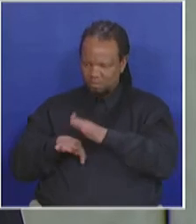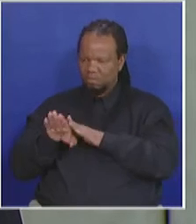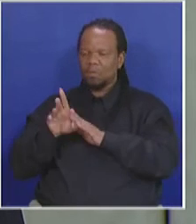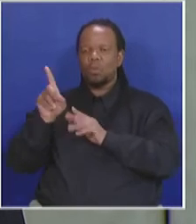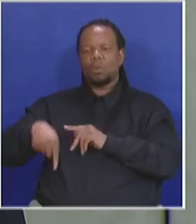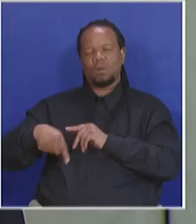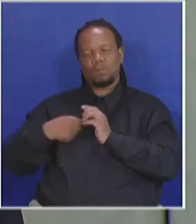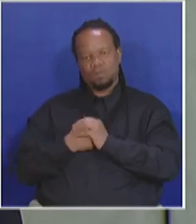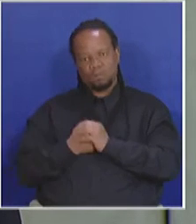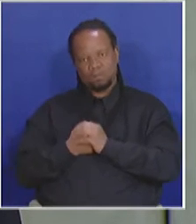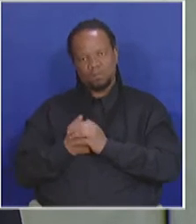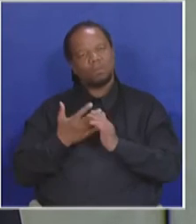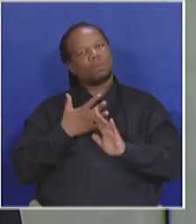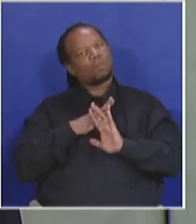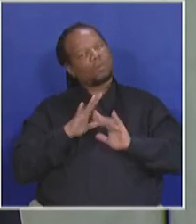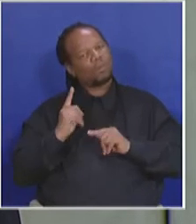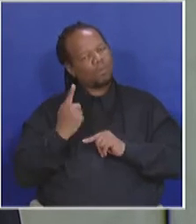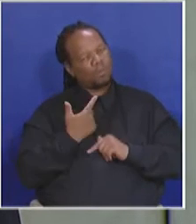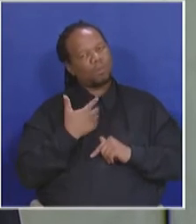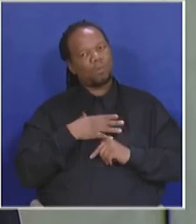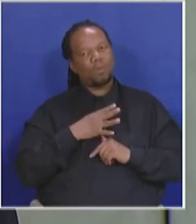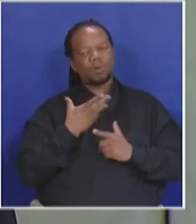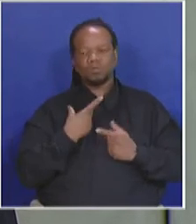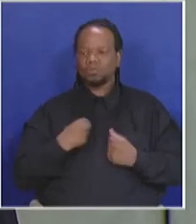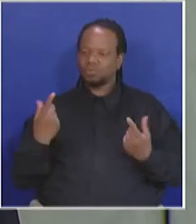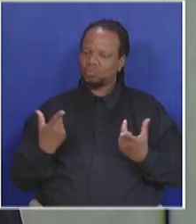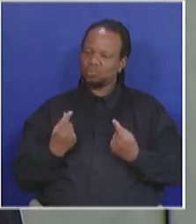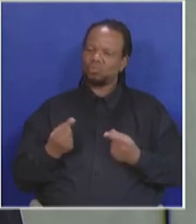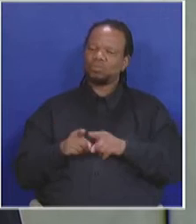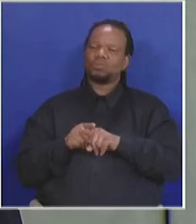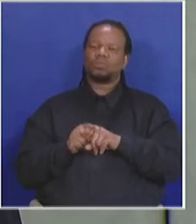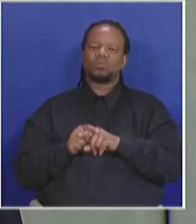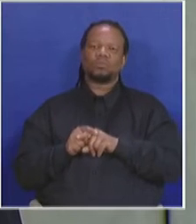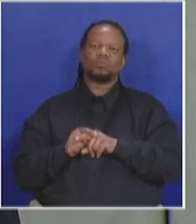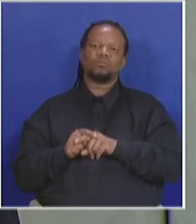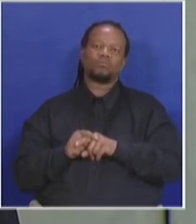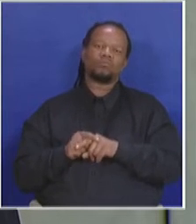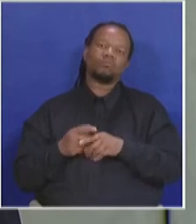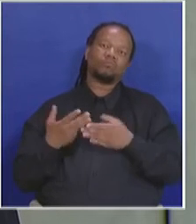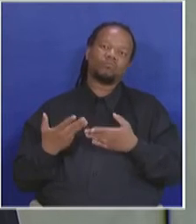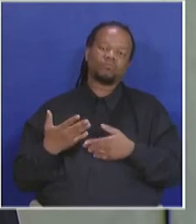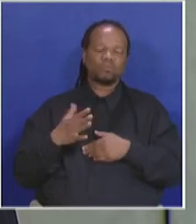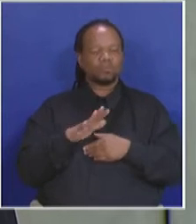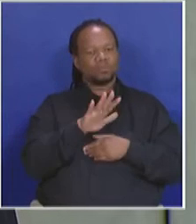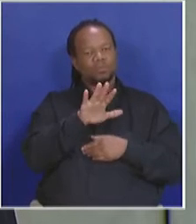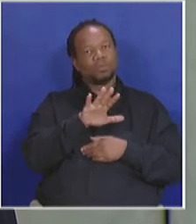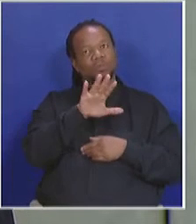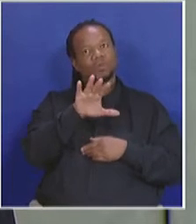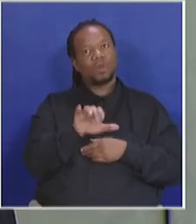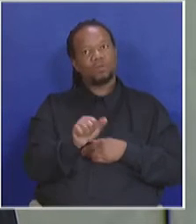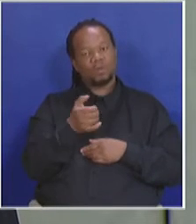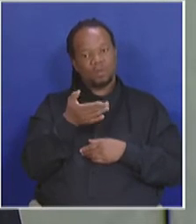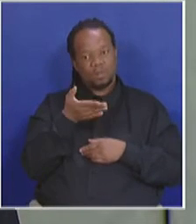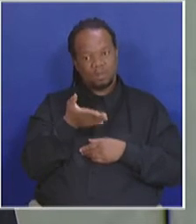is what all of us collectively should be seeking to achieve. As long as a South African resides within the borders of our